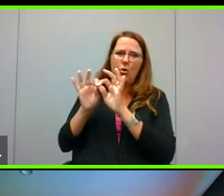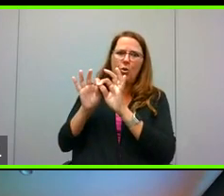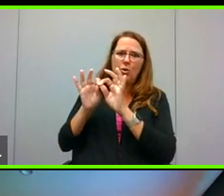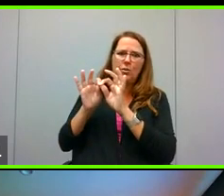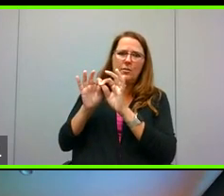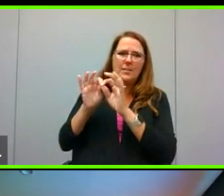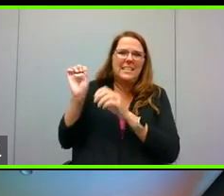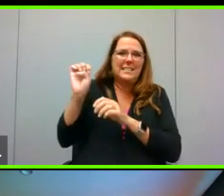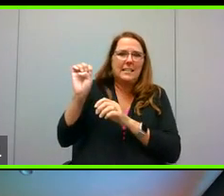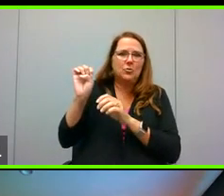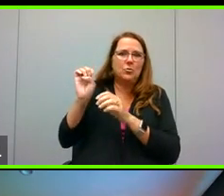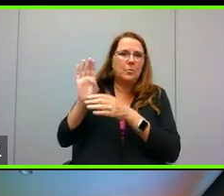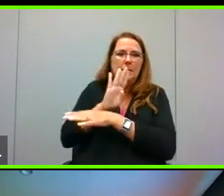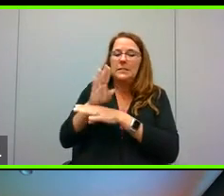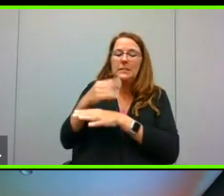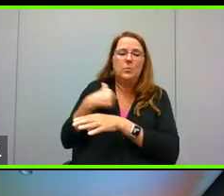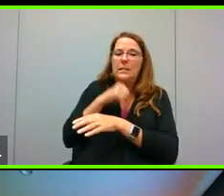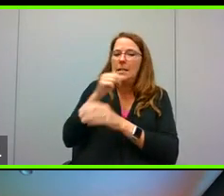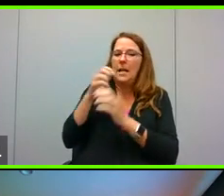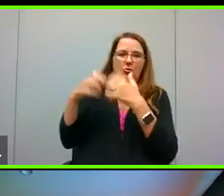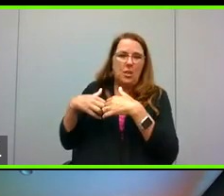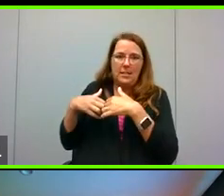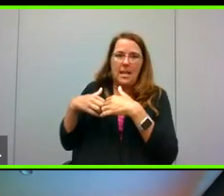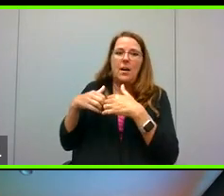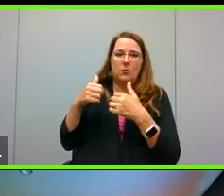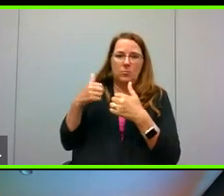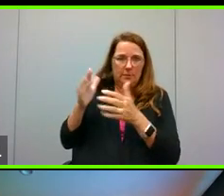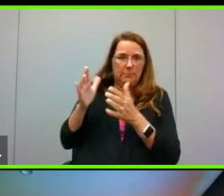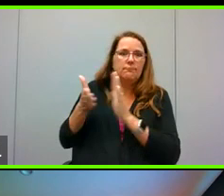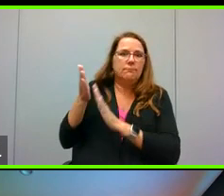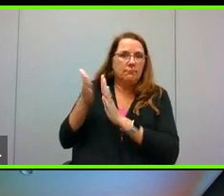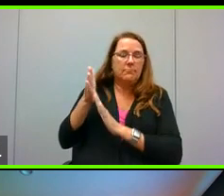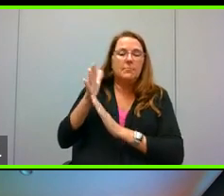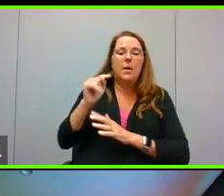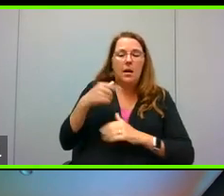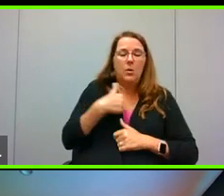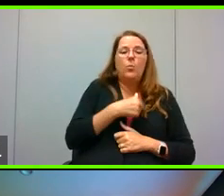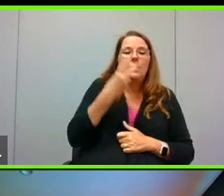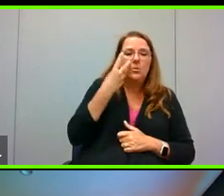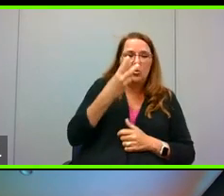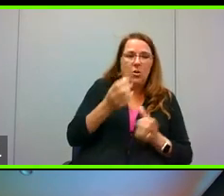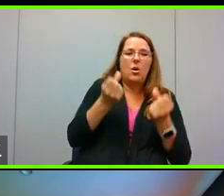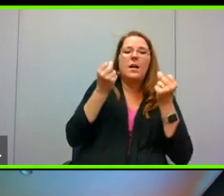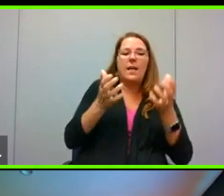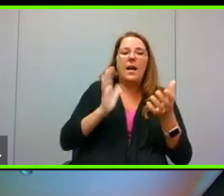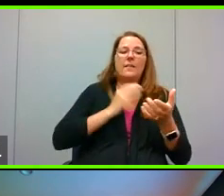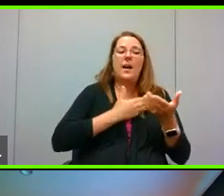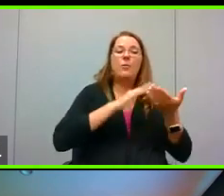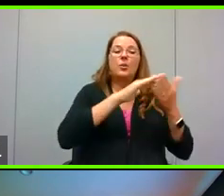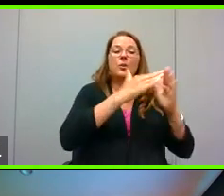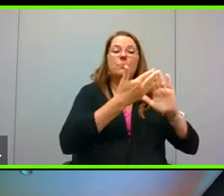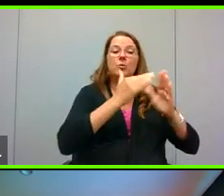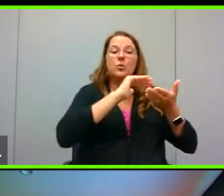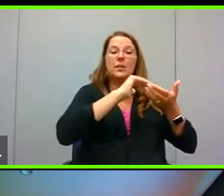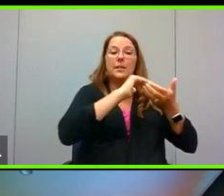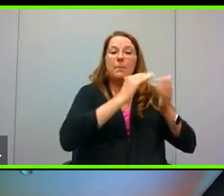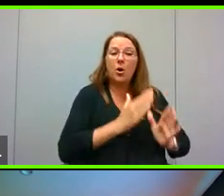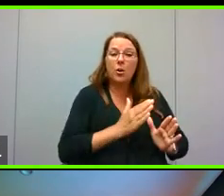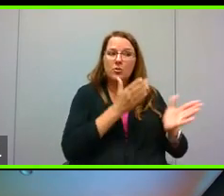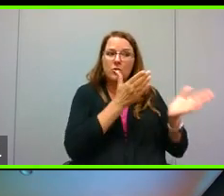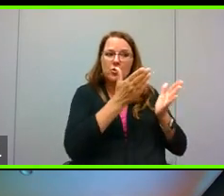we did not shut down, but we did see a lot of our community partners' services had to